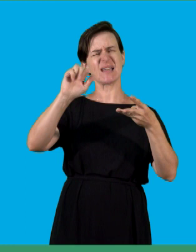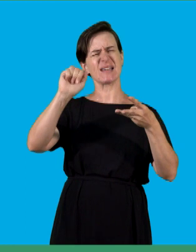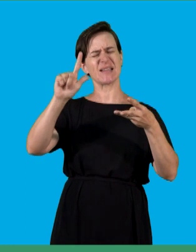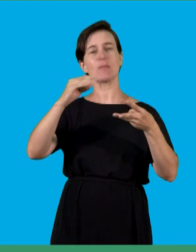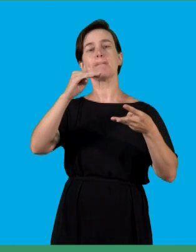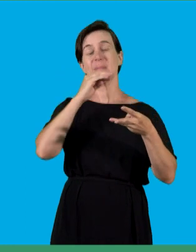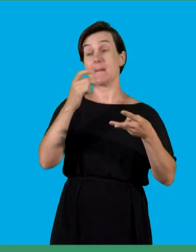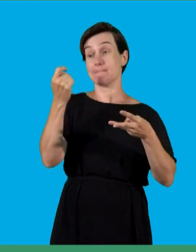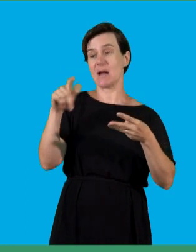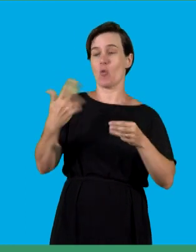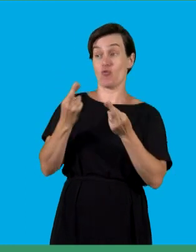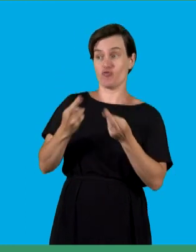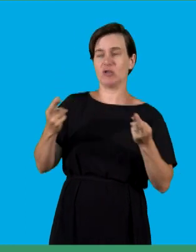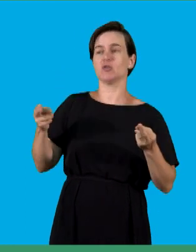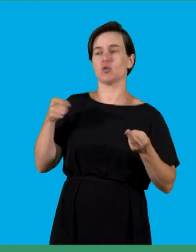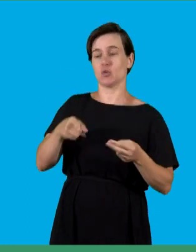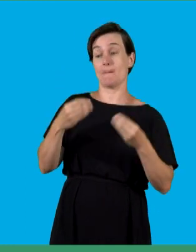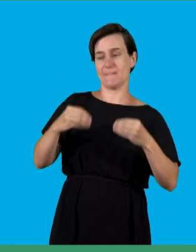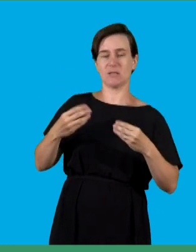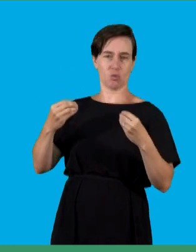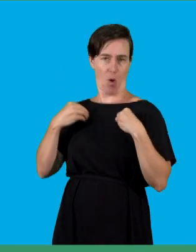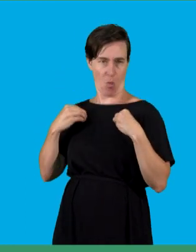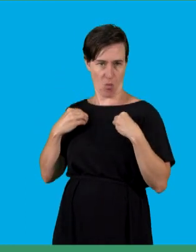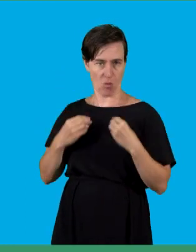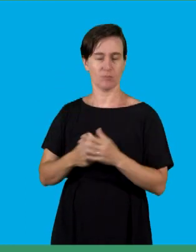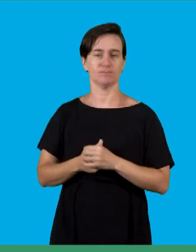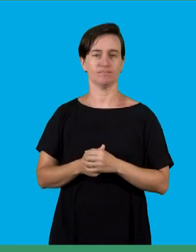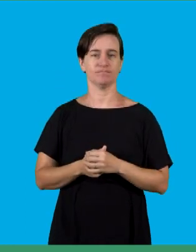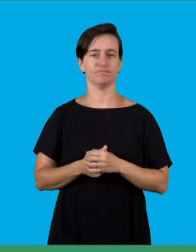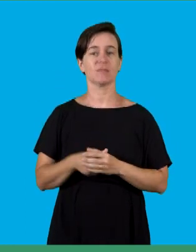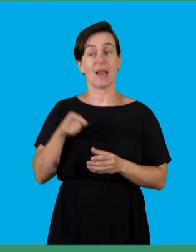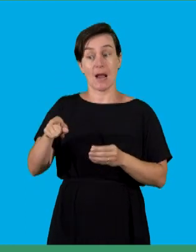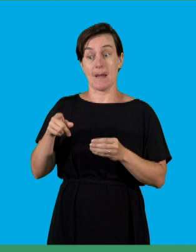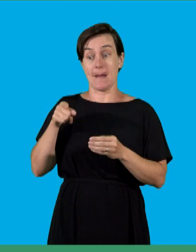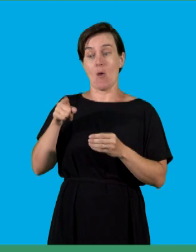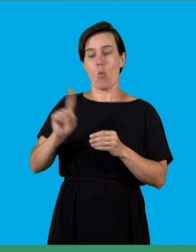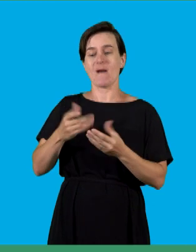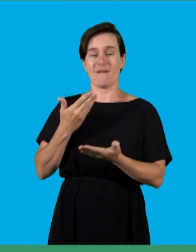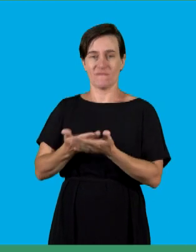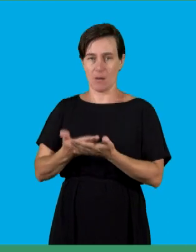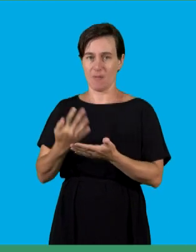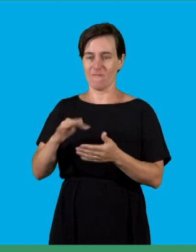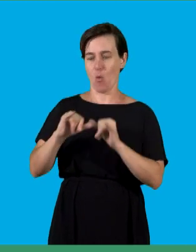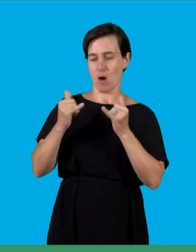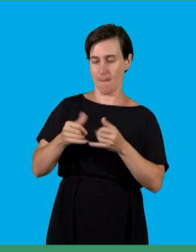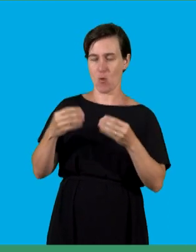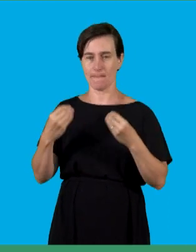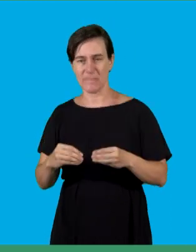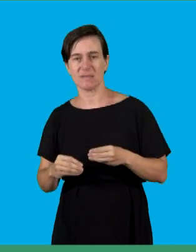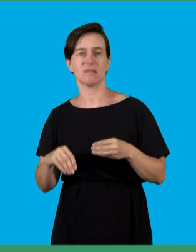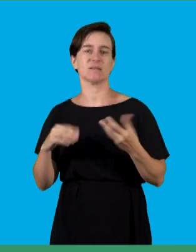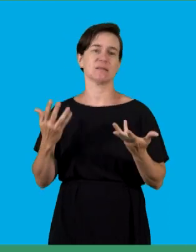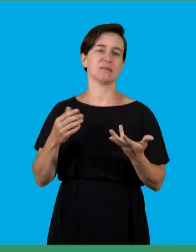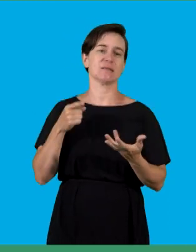wealth in the form of money or other assets owned by a person or organization available for a purpose such